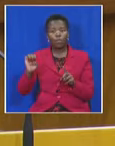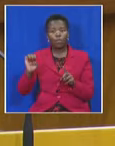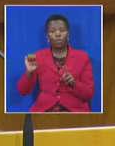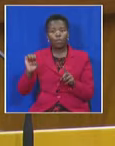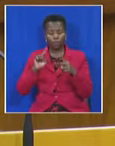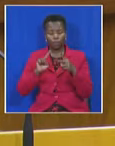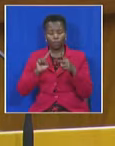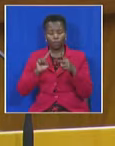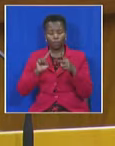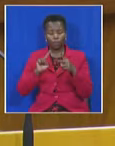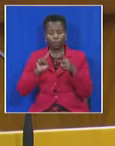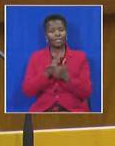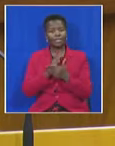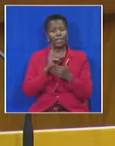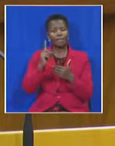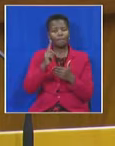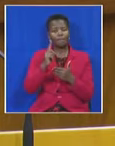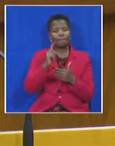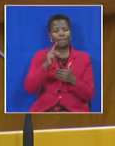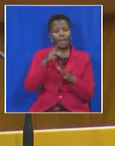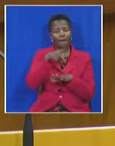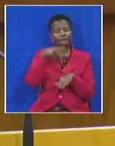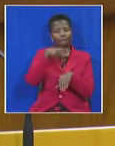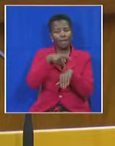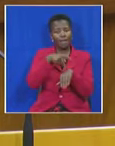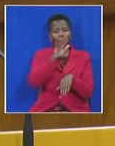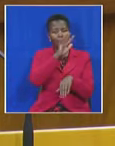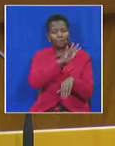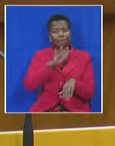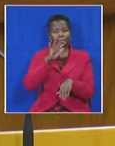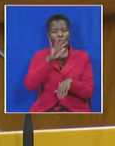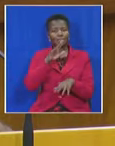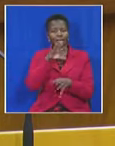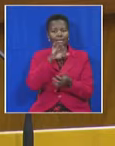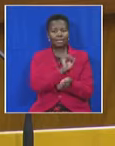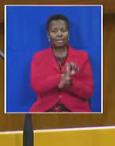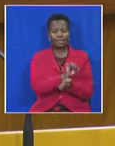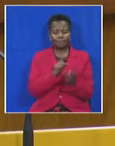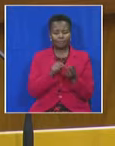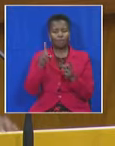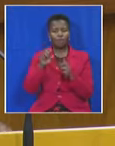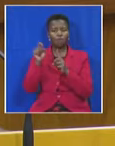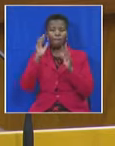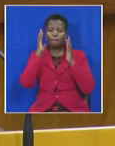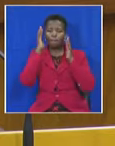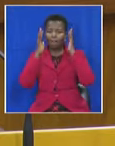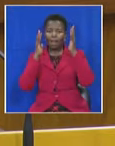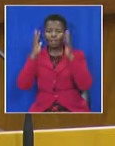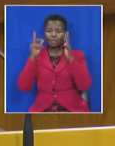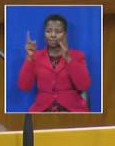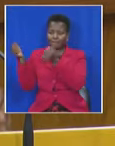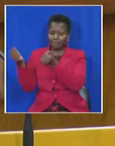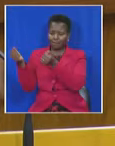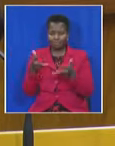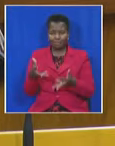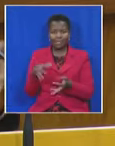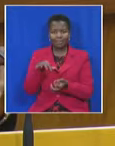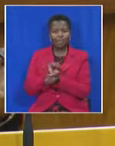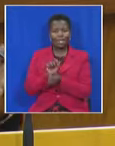others from the Philippines here as slaves, others from Malaysia as slaves, others from